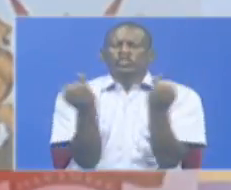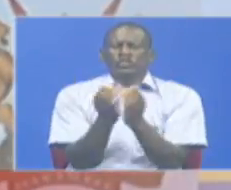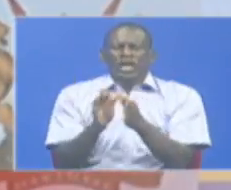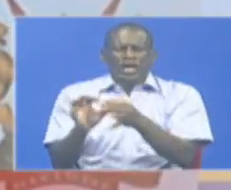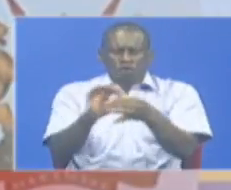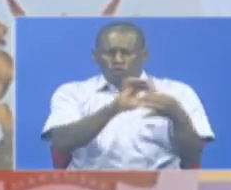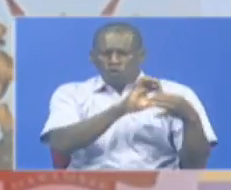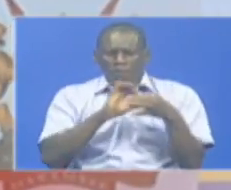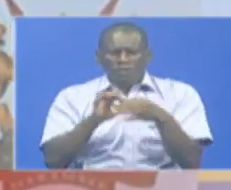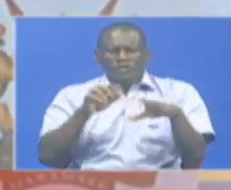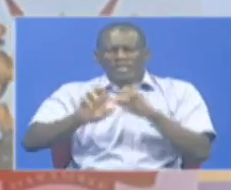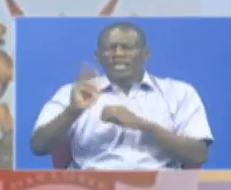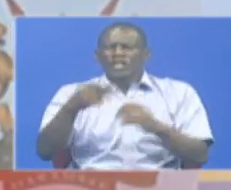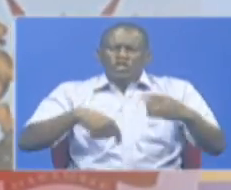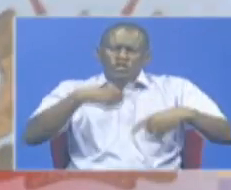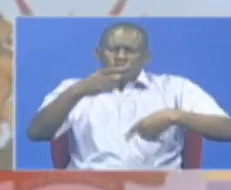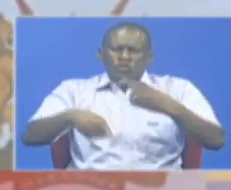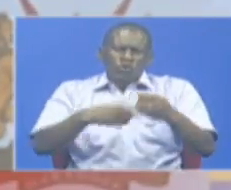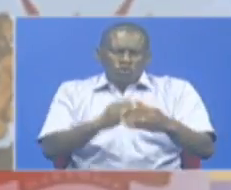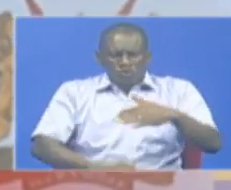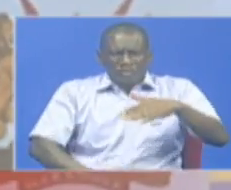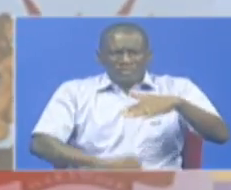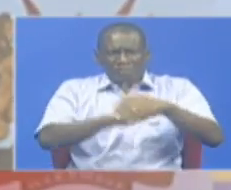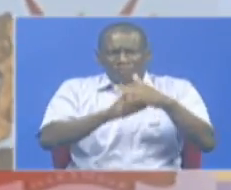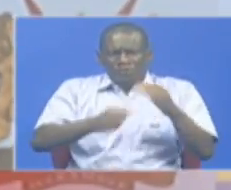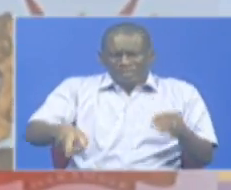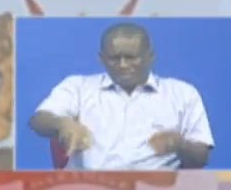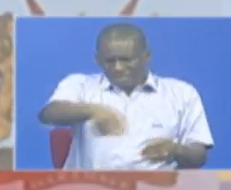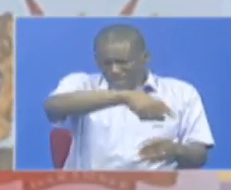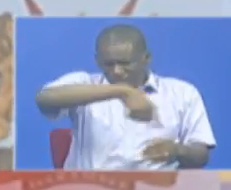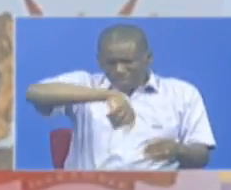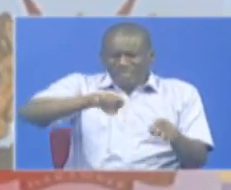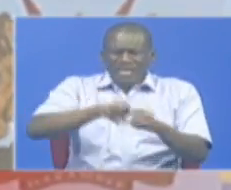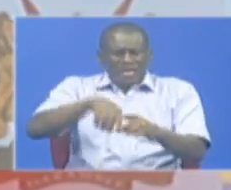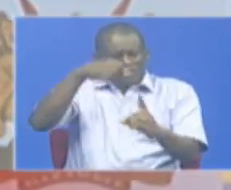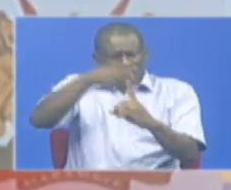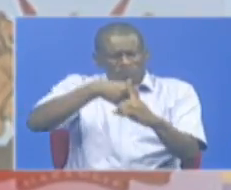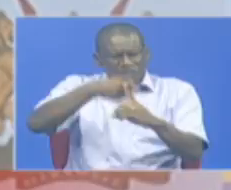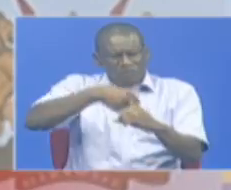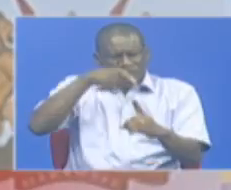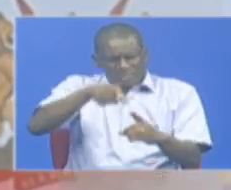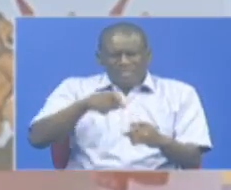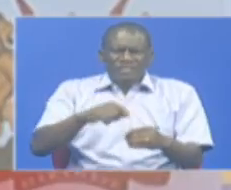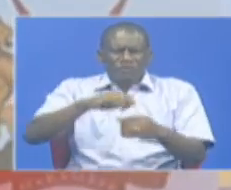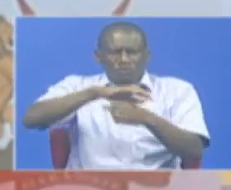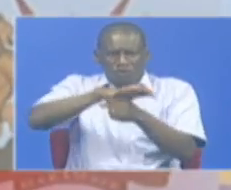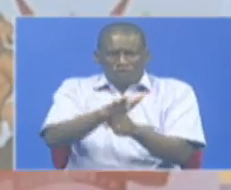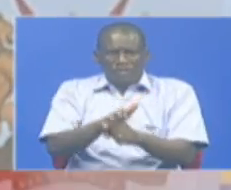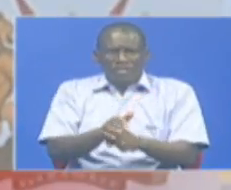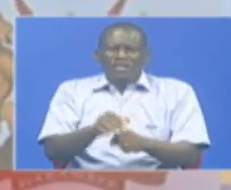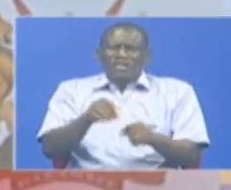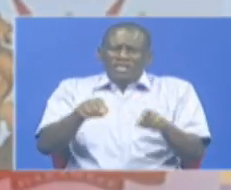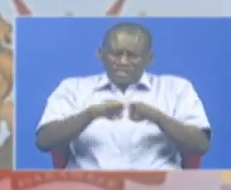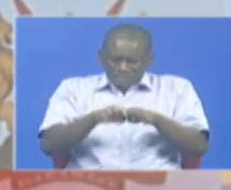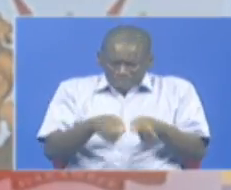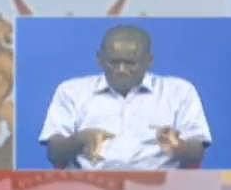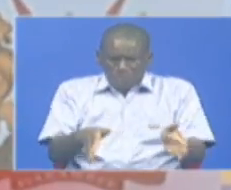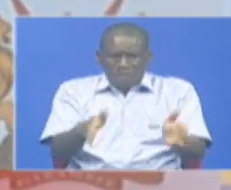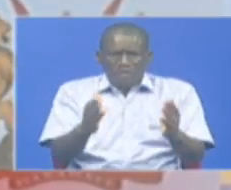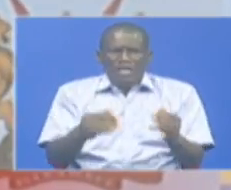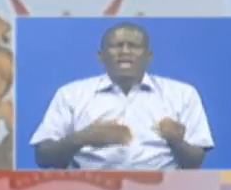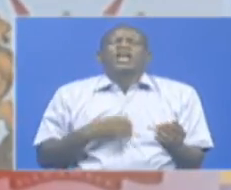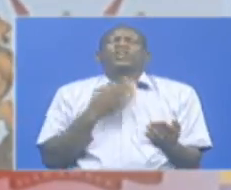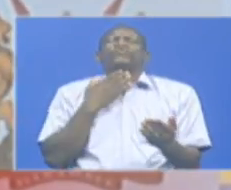corporations in Kenya to continue lending a helping hand as we fight this epic fight. In this same vein, I'd like